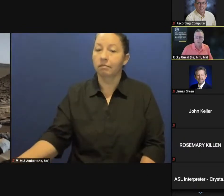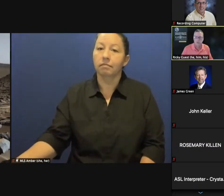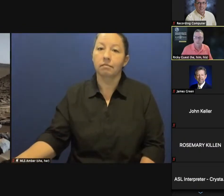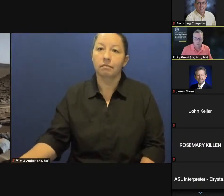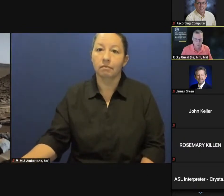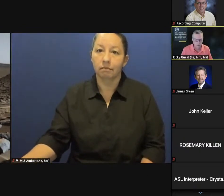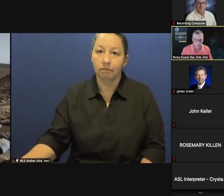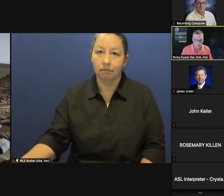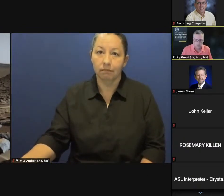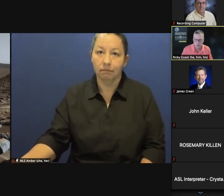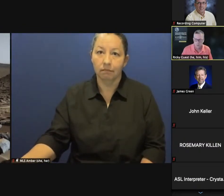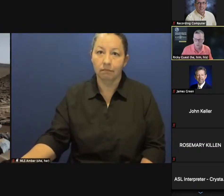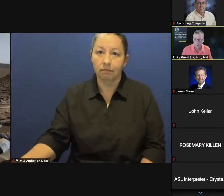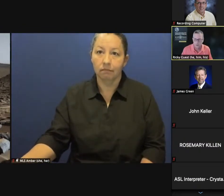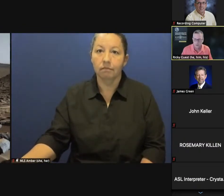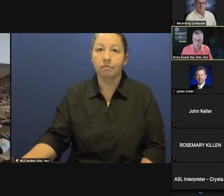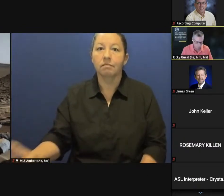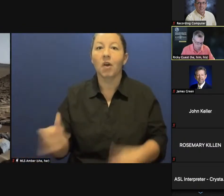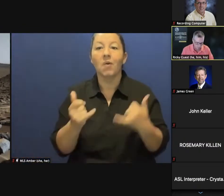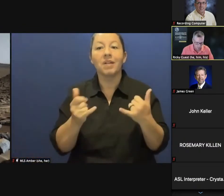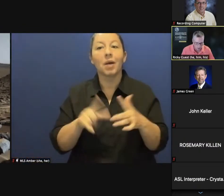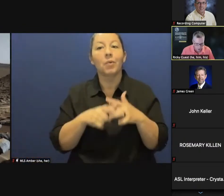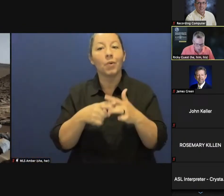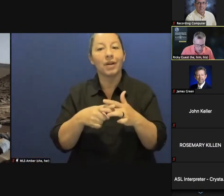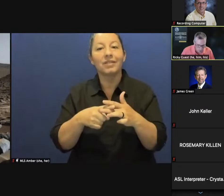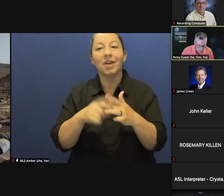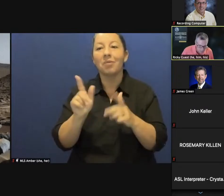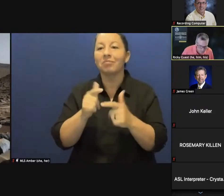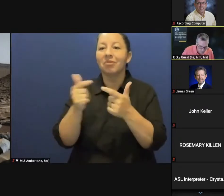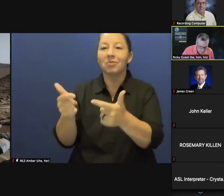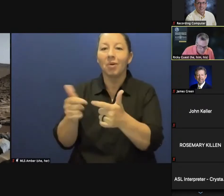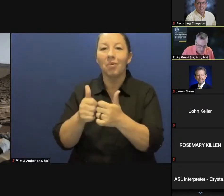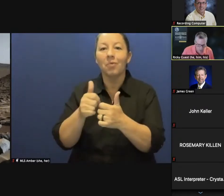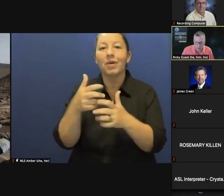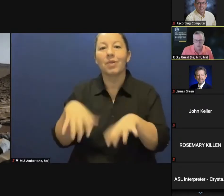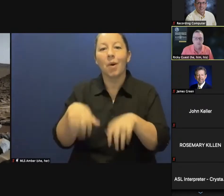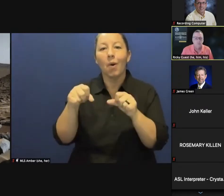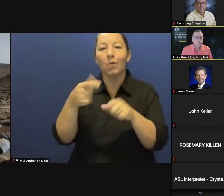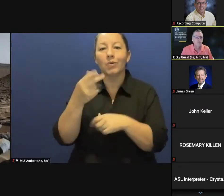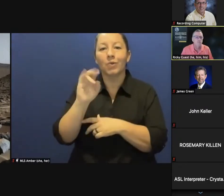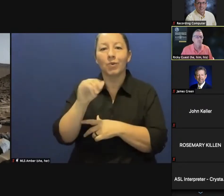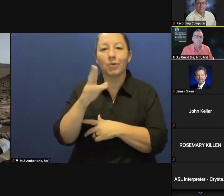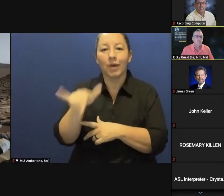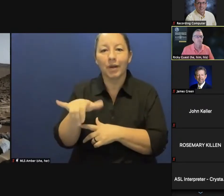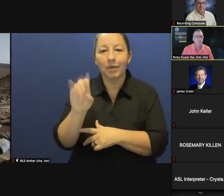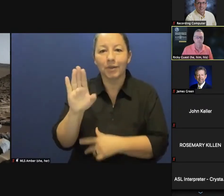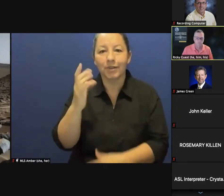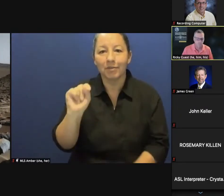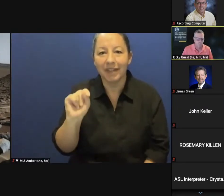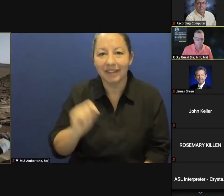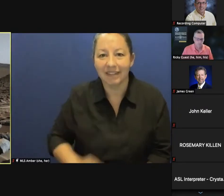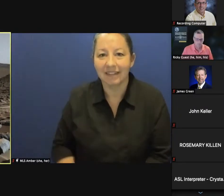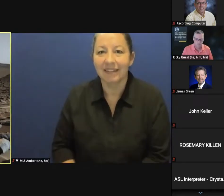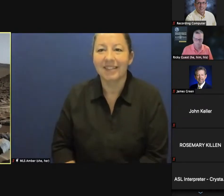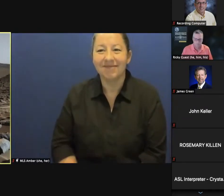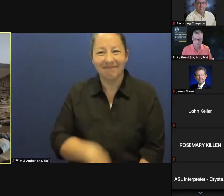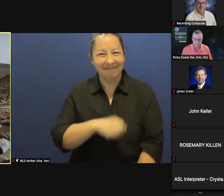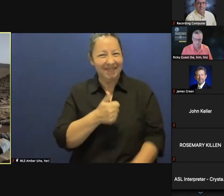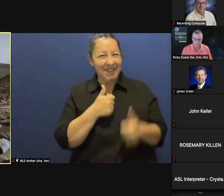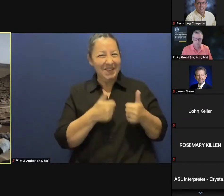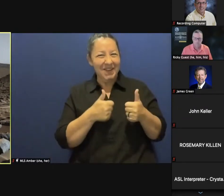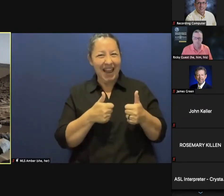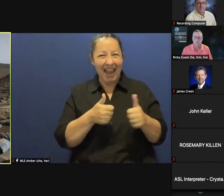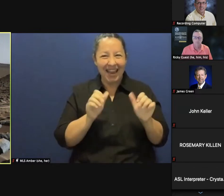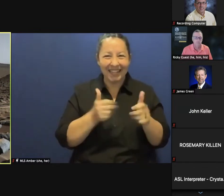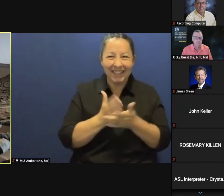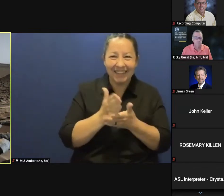our hosts today, Greg Schmidt and Mahesh Anand. Great. All right. Well,